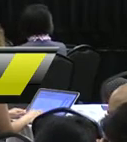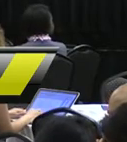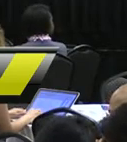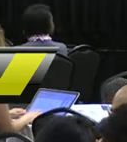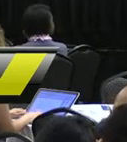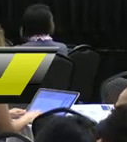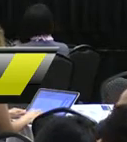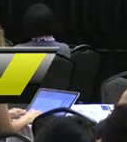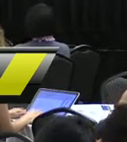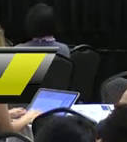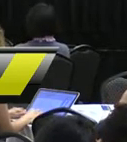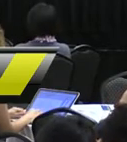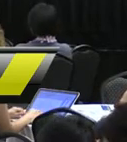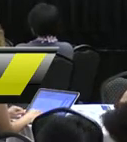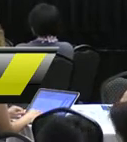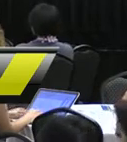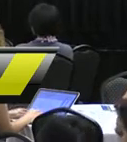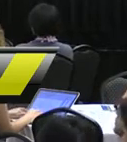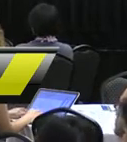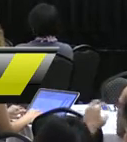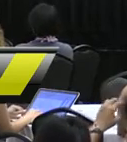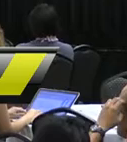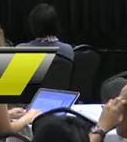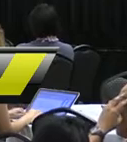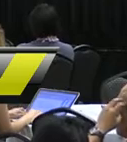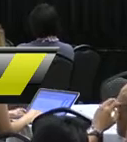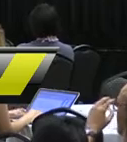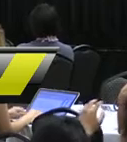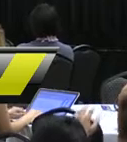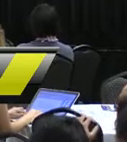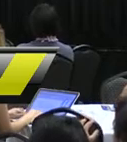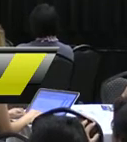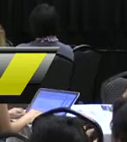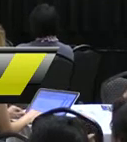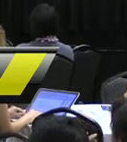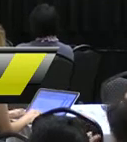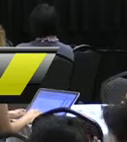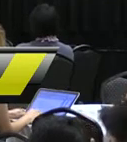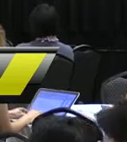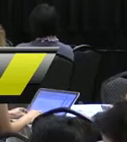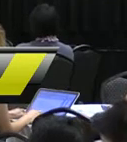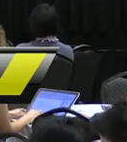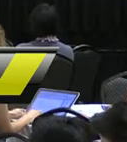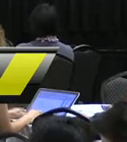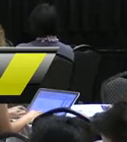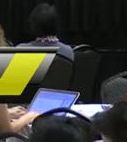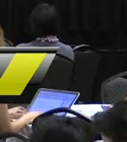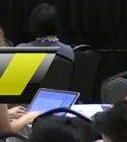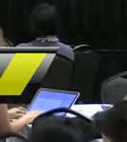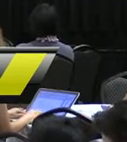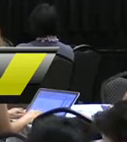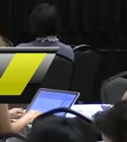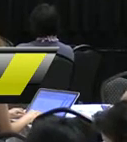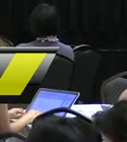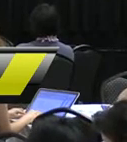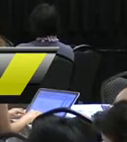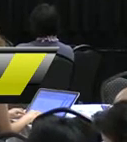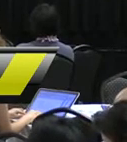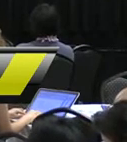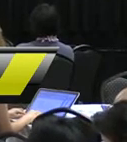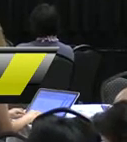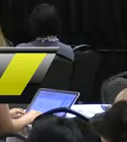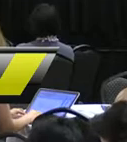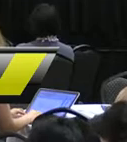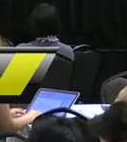also understand and shares the values of the non-English speaking community they're employed to work with and their